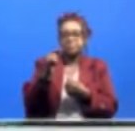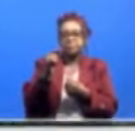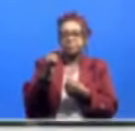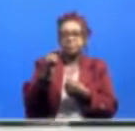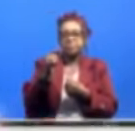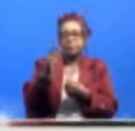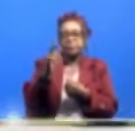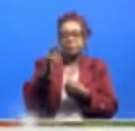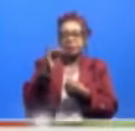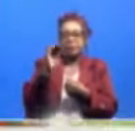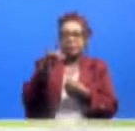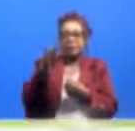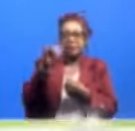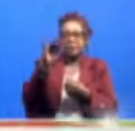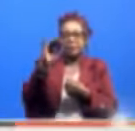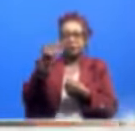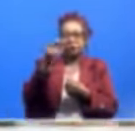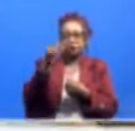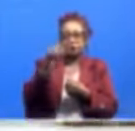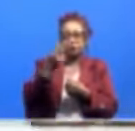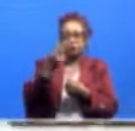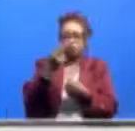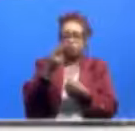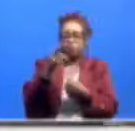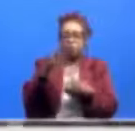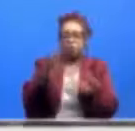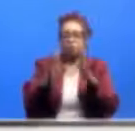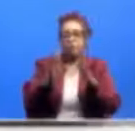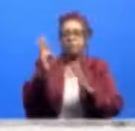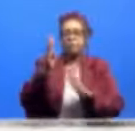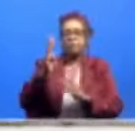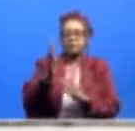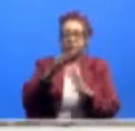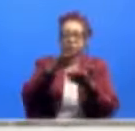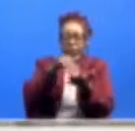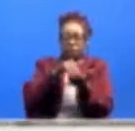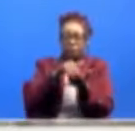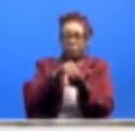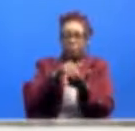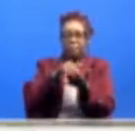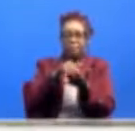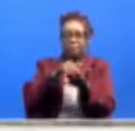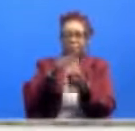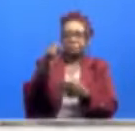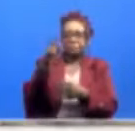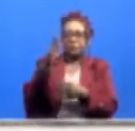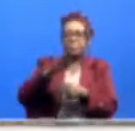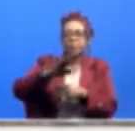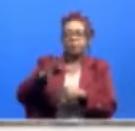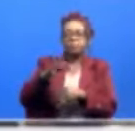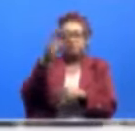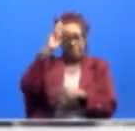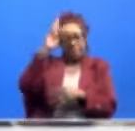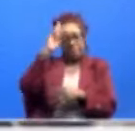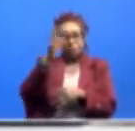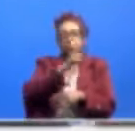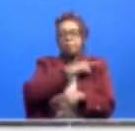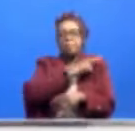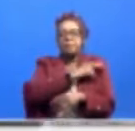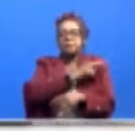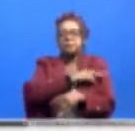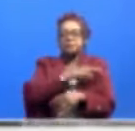Kiptagich Road in Bomet Central. The Bomet Central Sub-County Police Commander, that's Musa